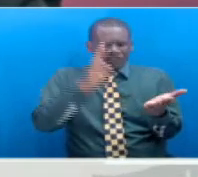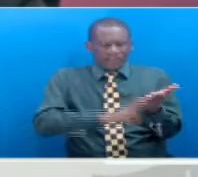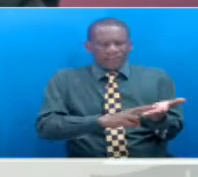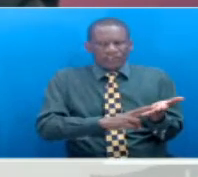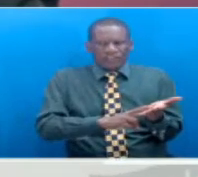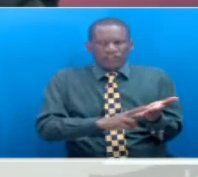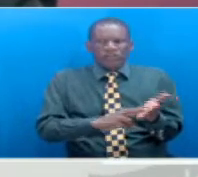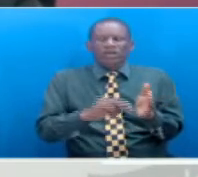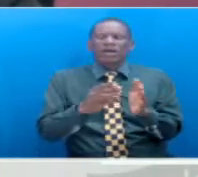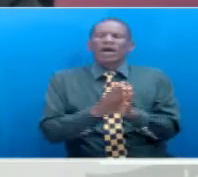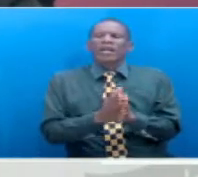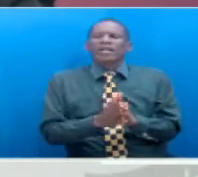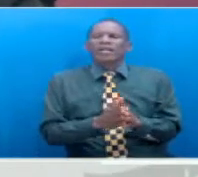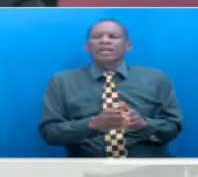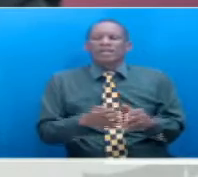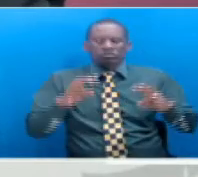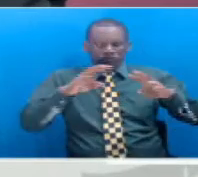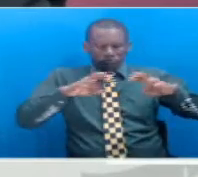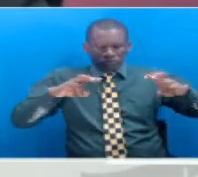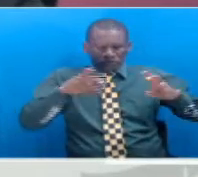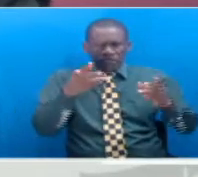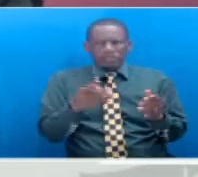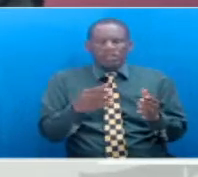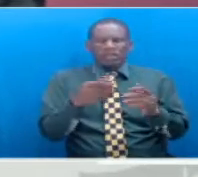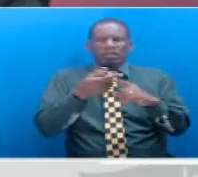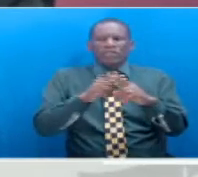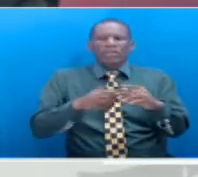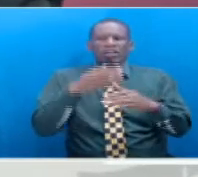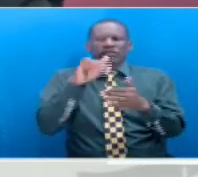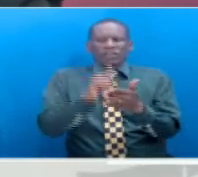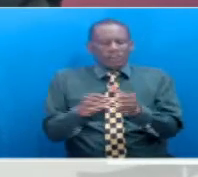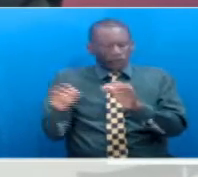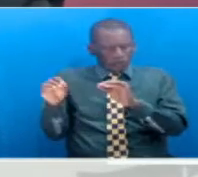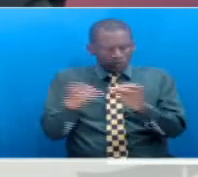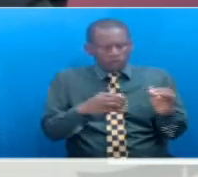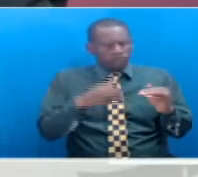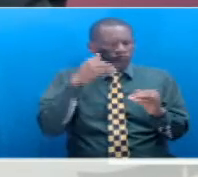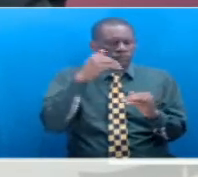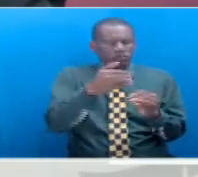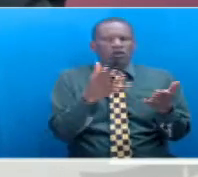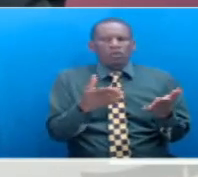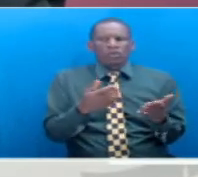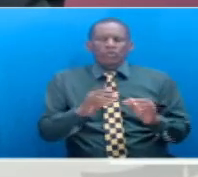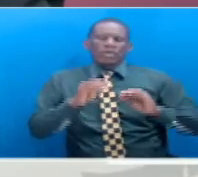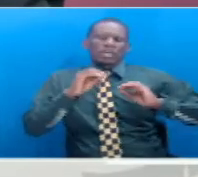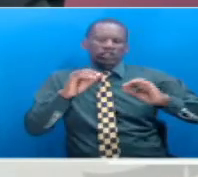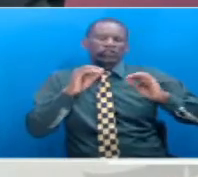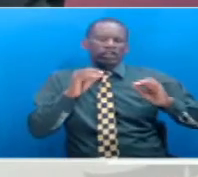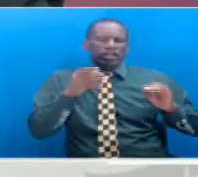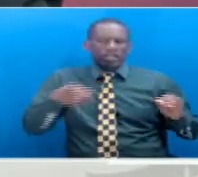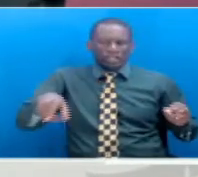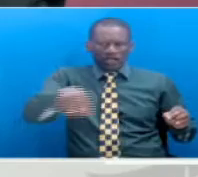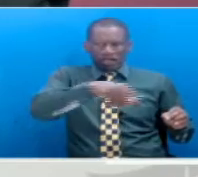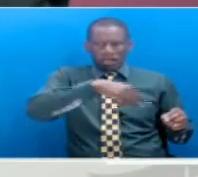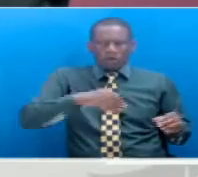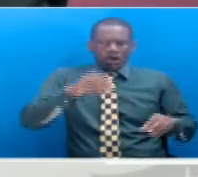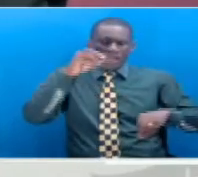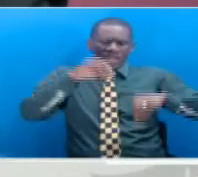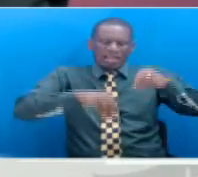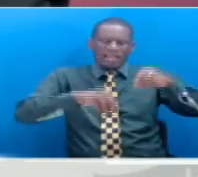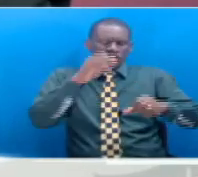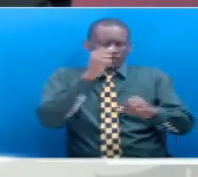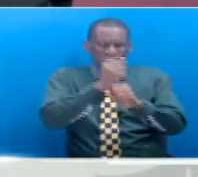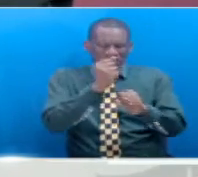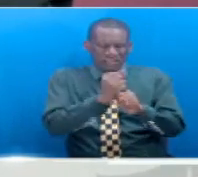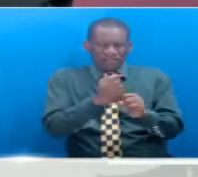verification and inspection. Then we moved forward. Now we are training our polling staff,